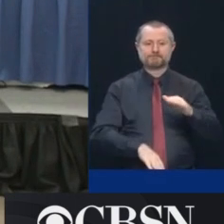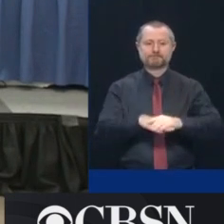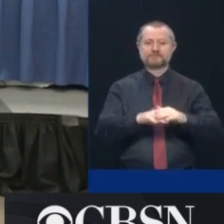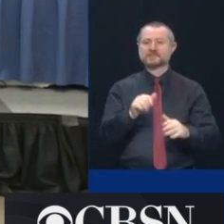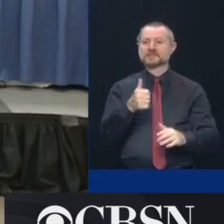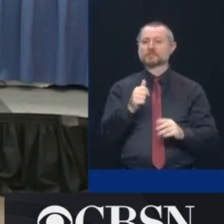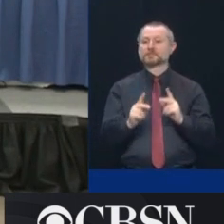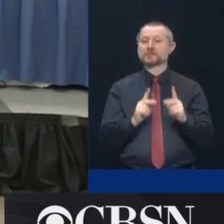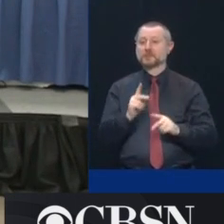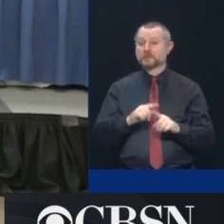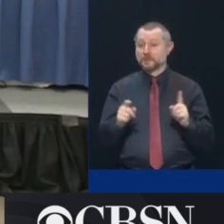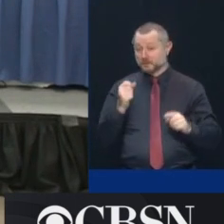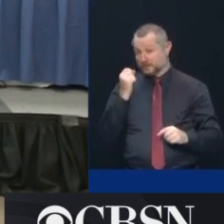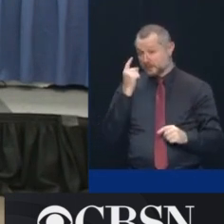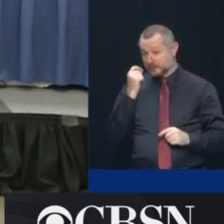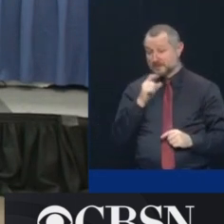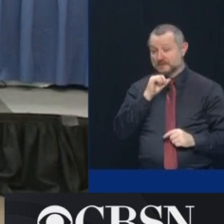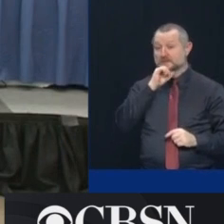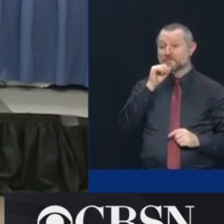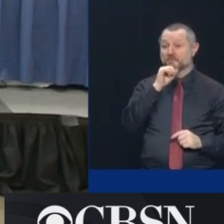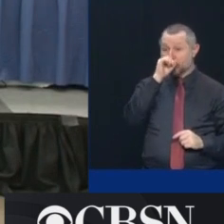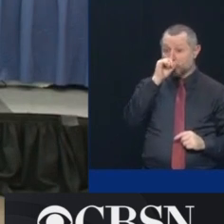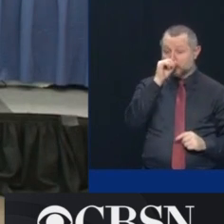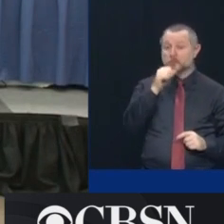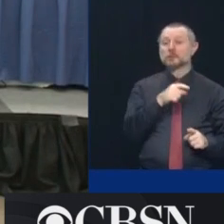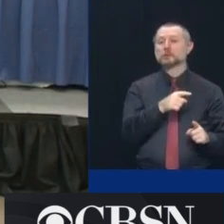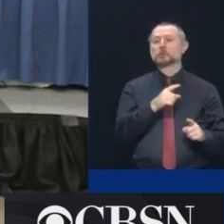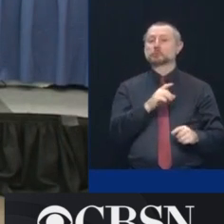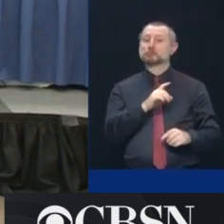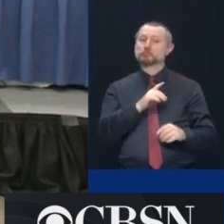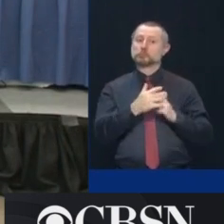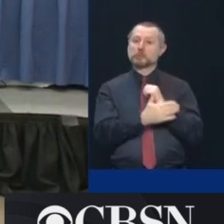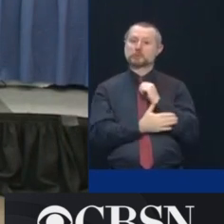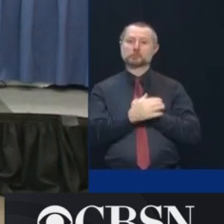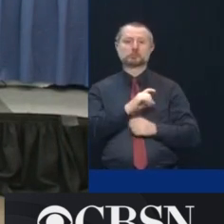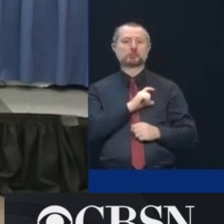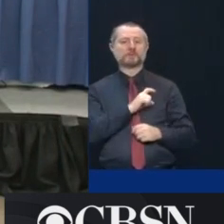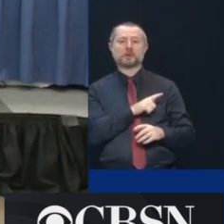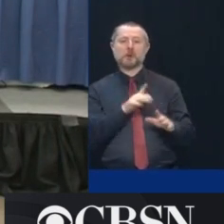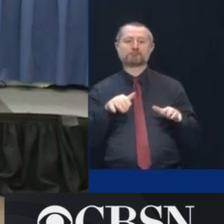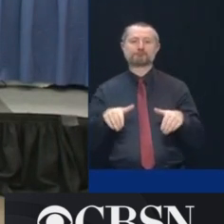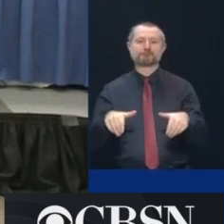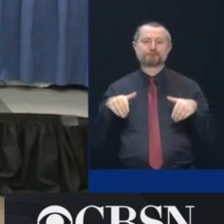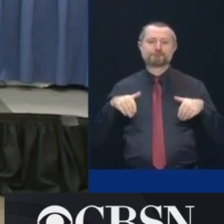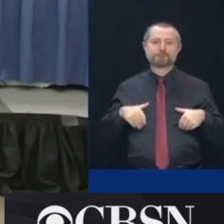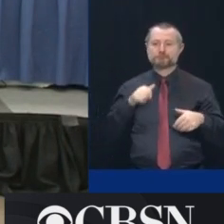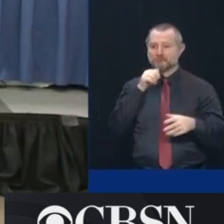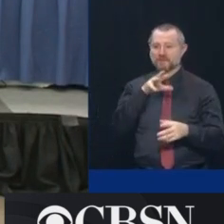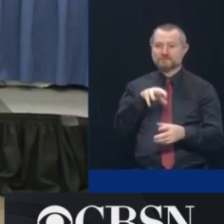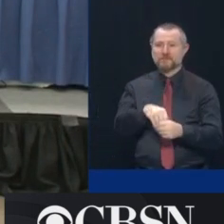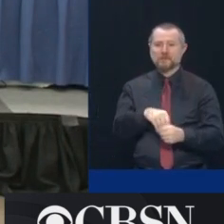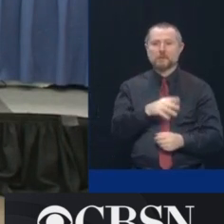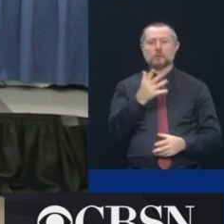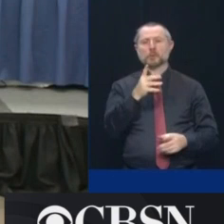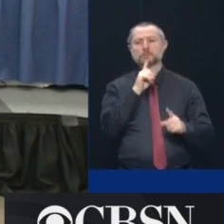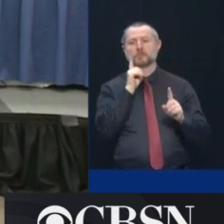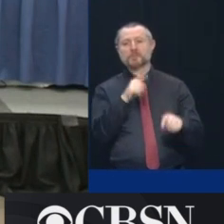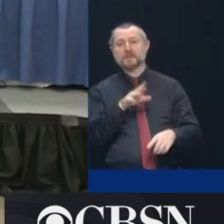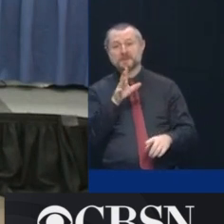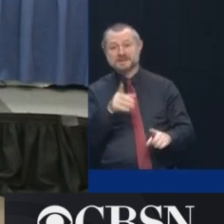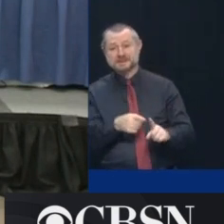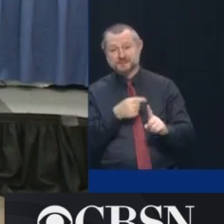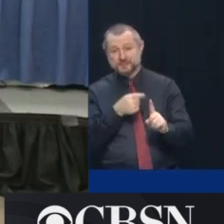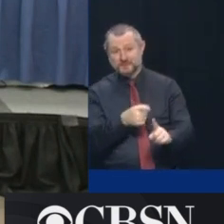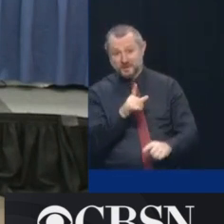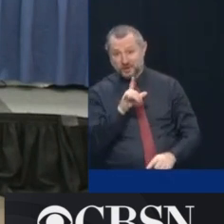Office has said they won't take part in this. Your thoughts on how the sheriff is responding, and specifically Long Island as a whole,